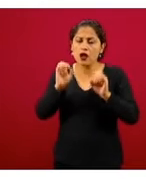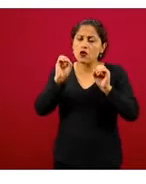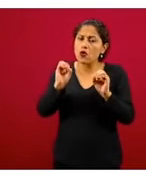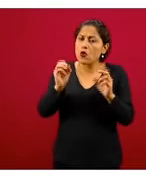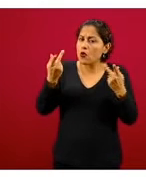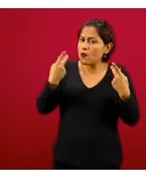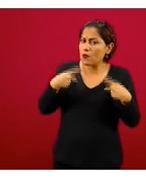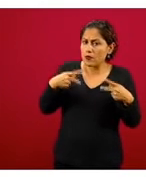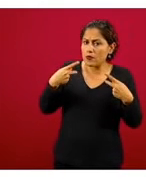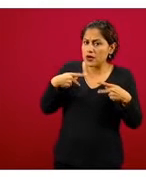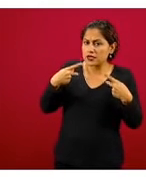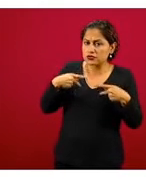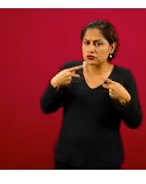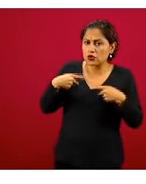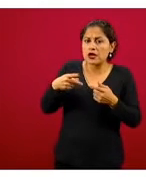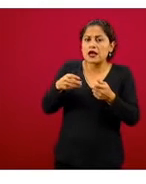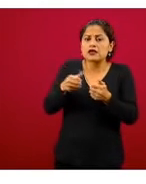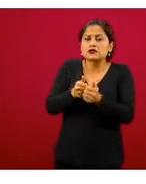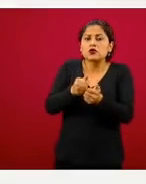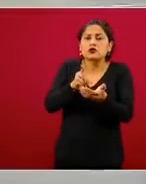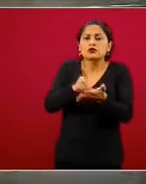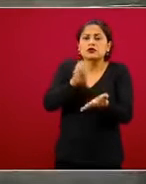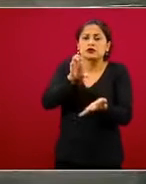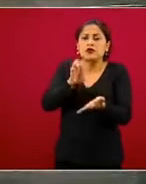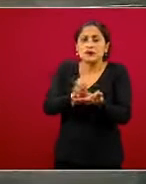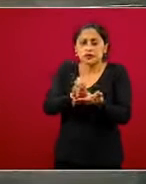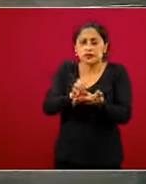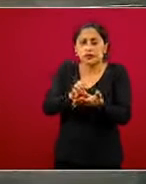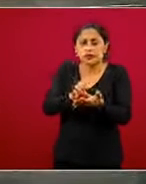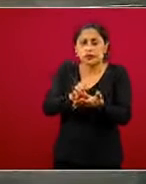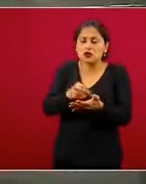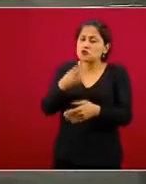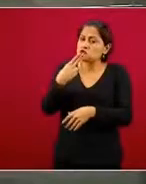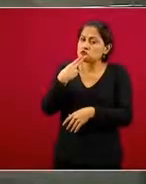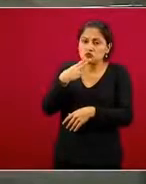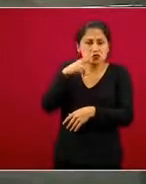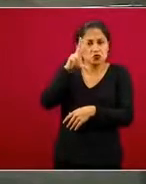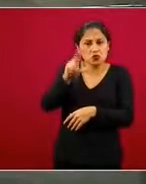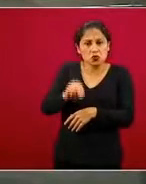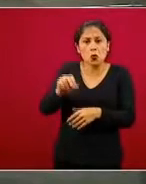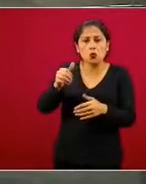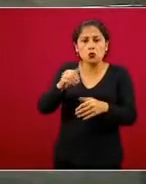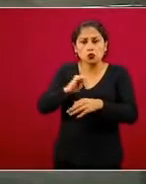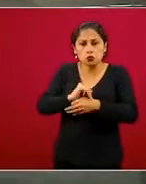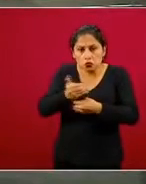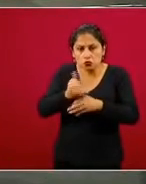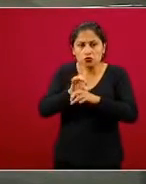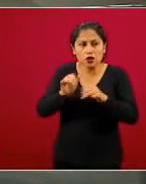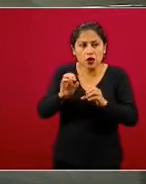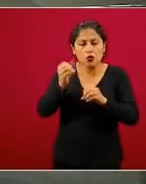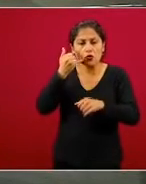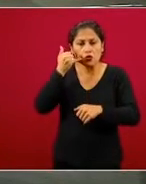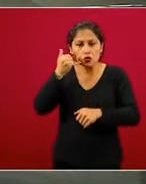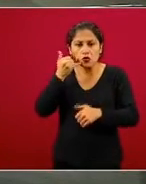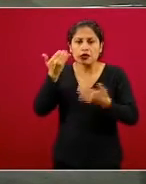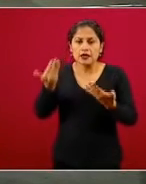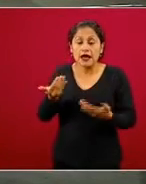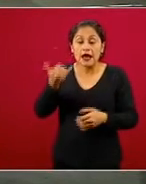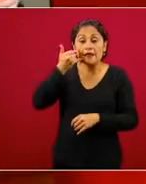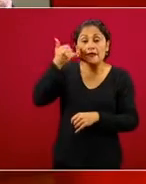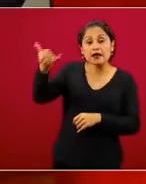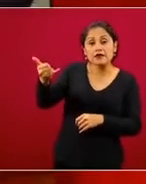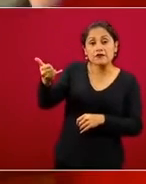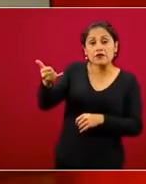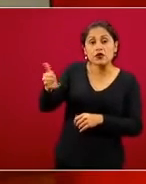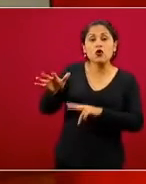this is information that they could have easily accessed through the internet. But in this case, in the case of the people who